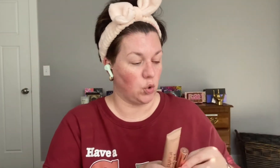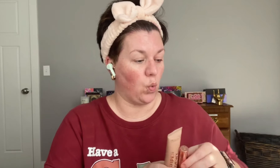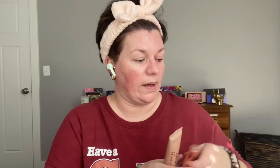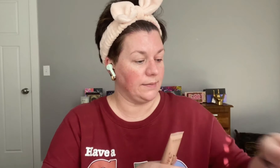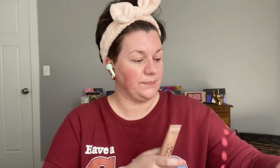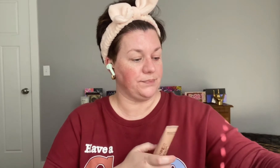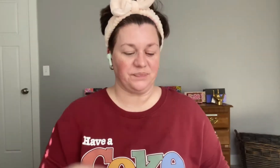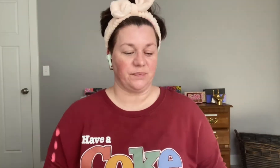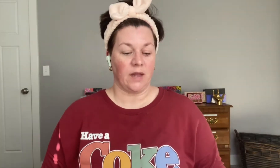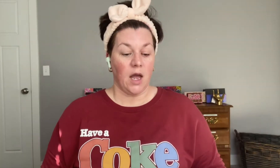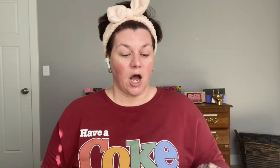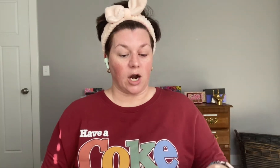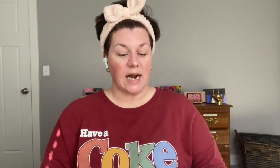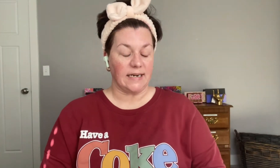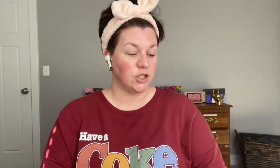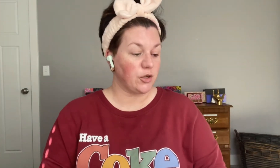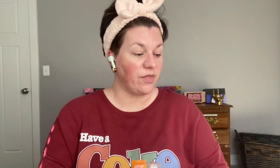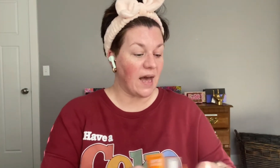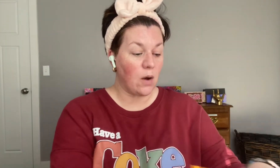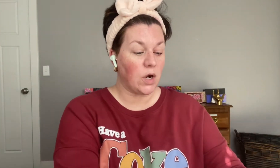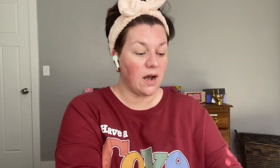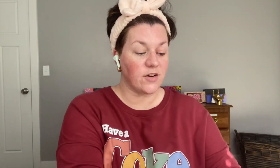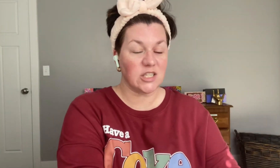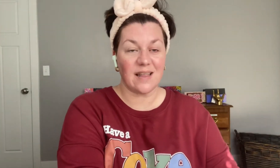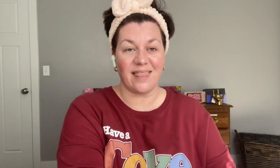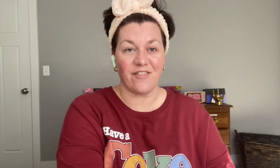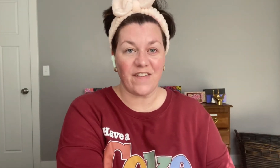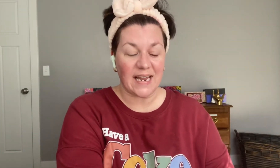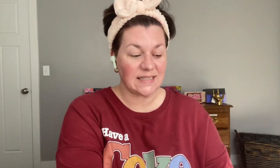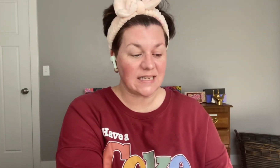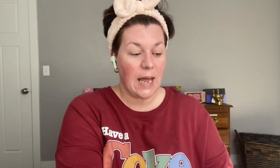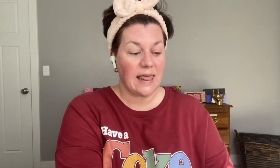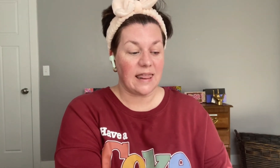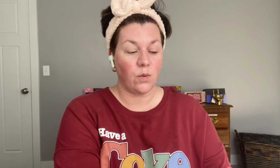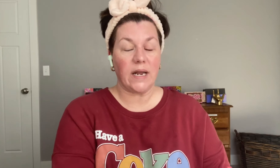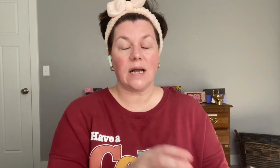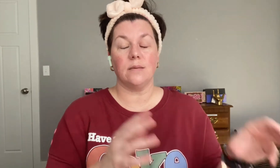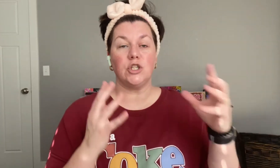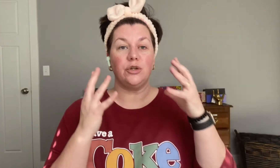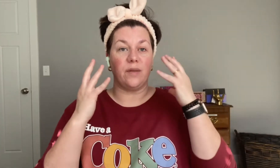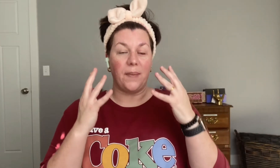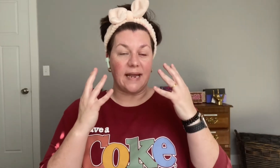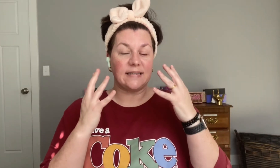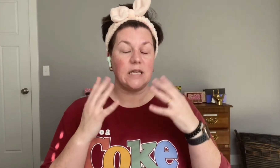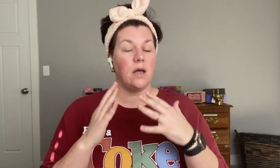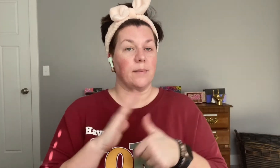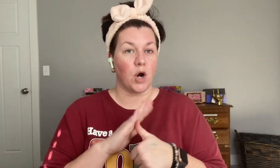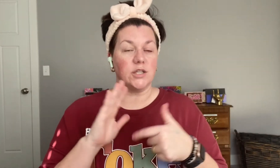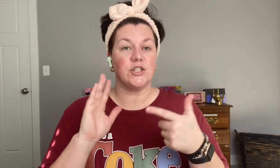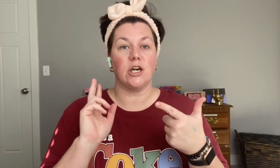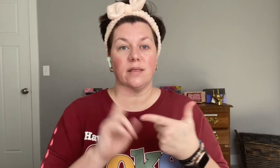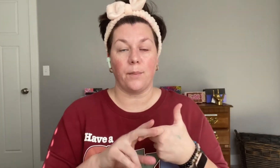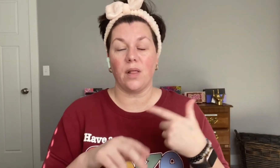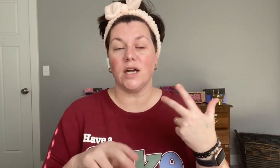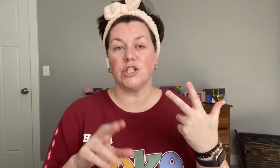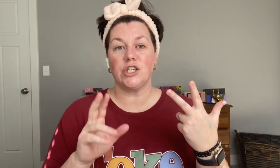as well. All right, so that covers the face. Then when it comes to the base, the